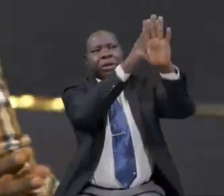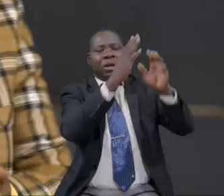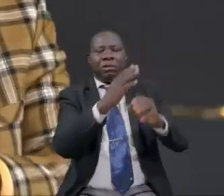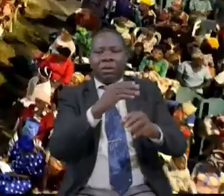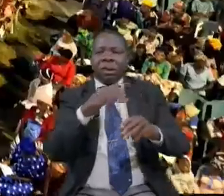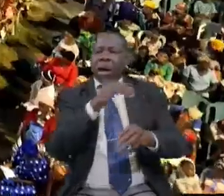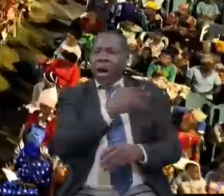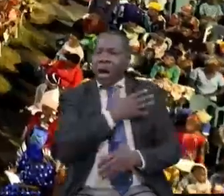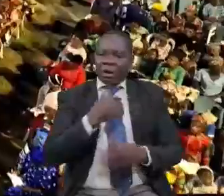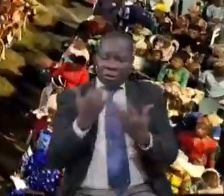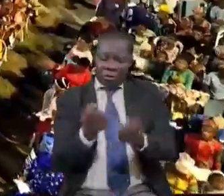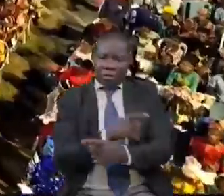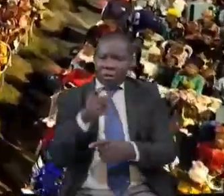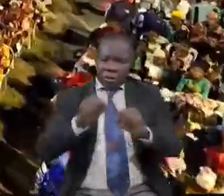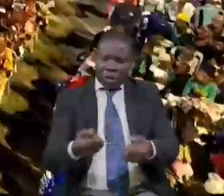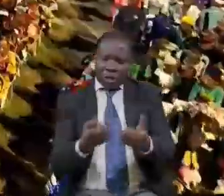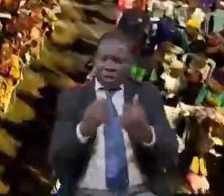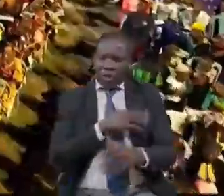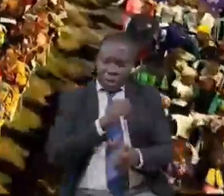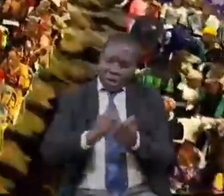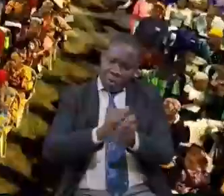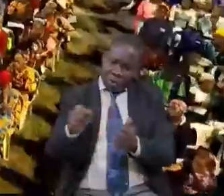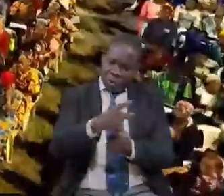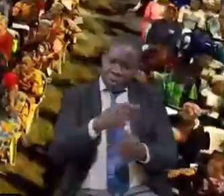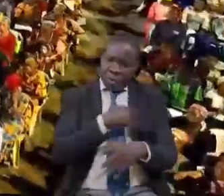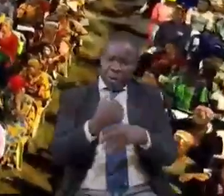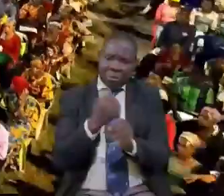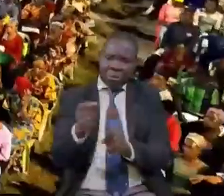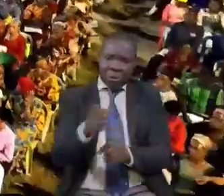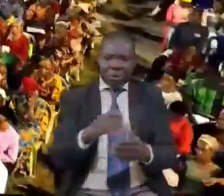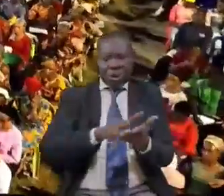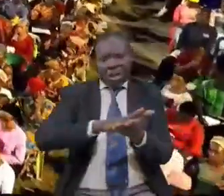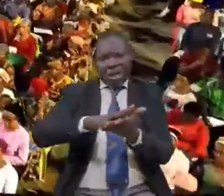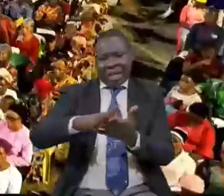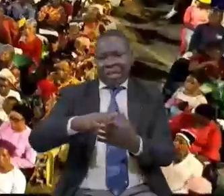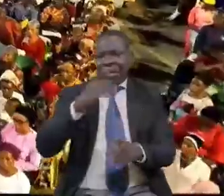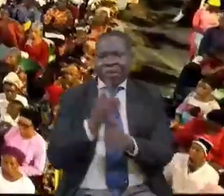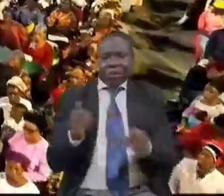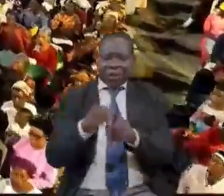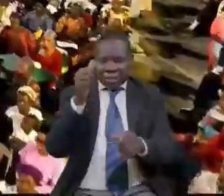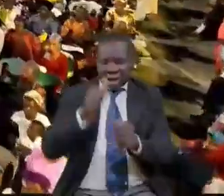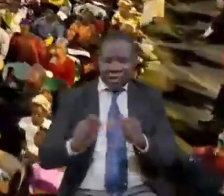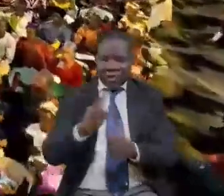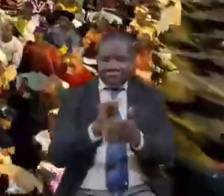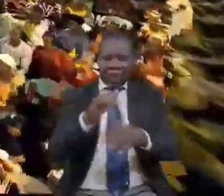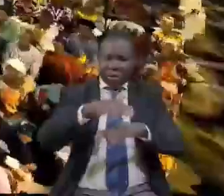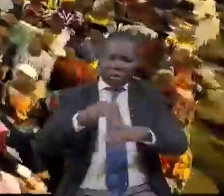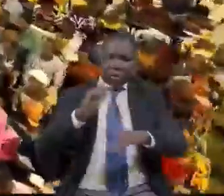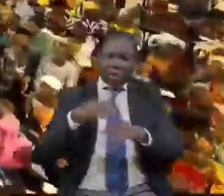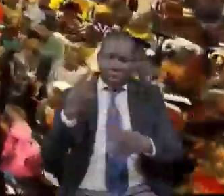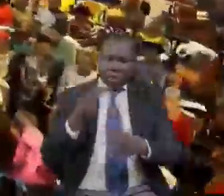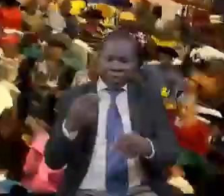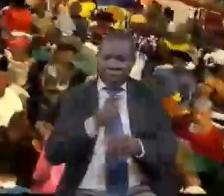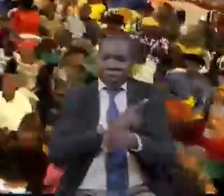and then make you clean. Those are the people that follow the Lord. I don't know about all these, you know,